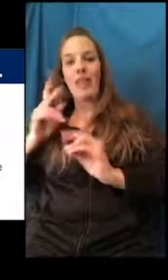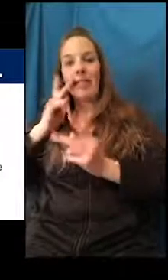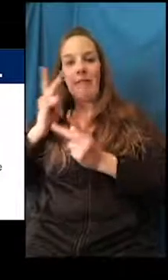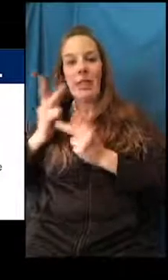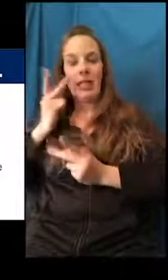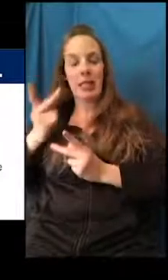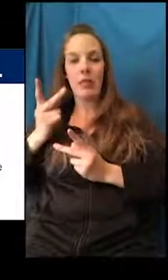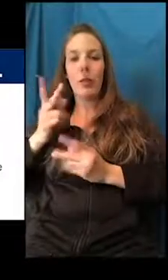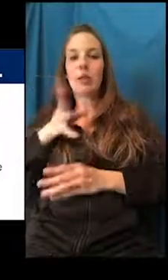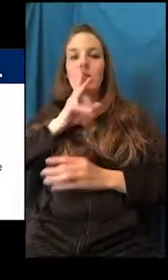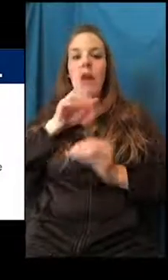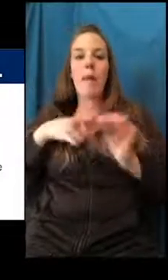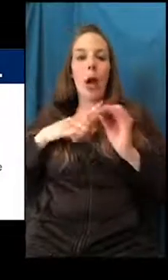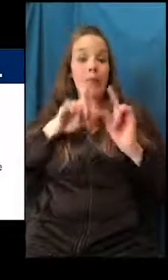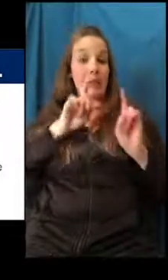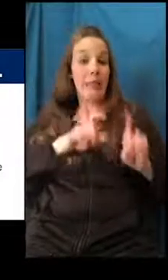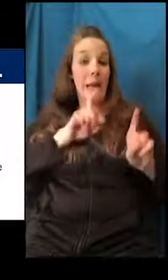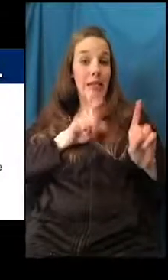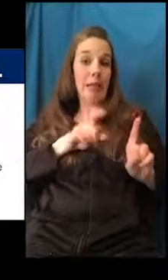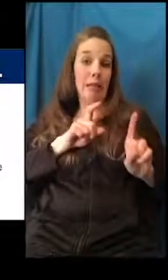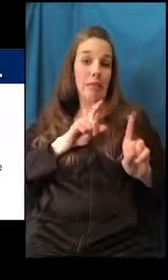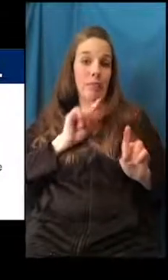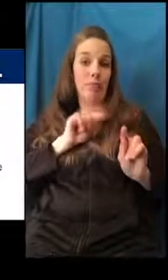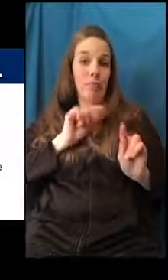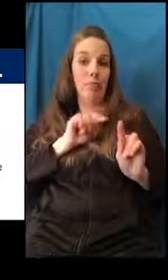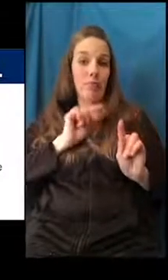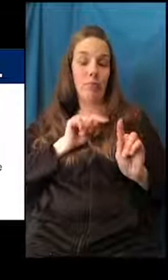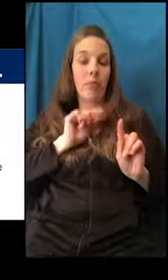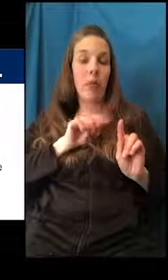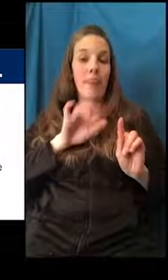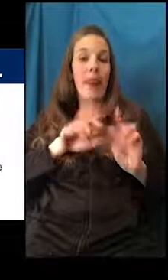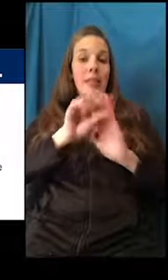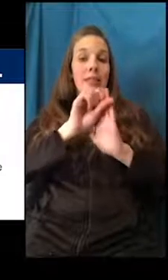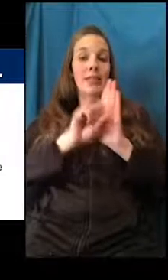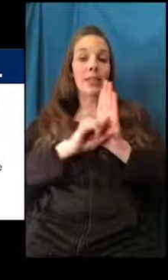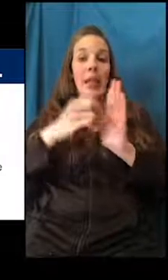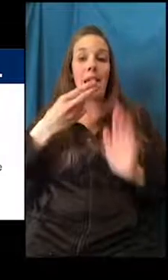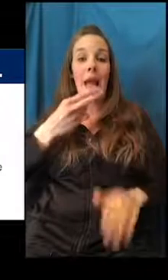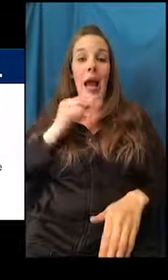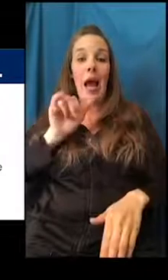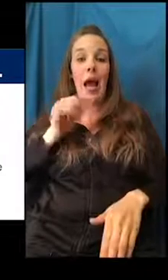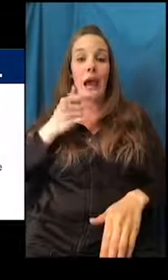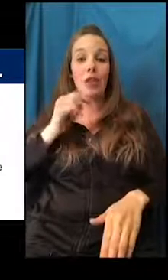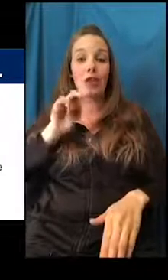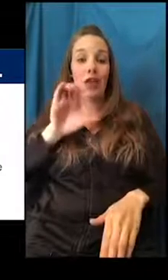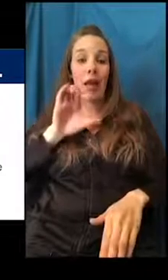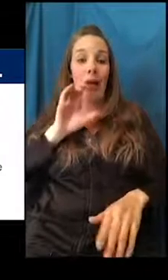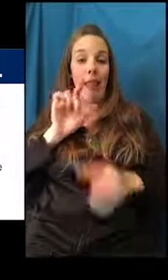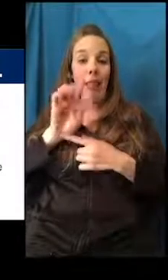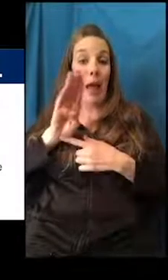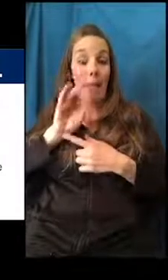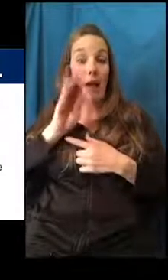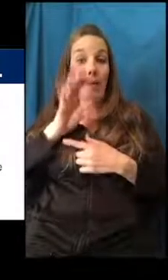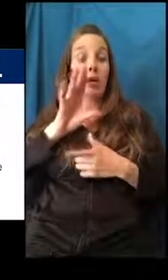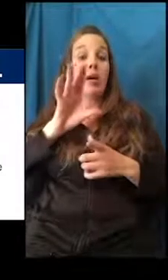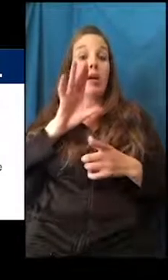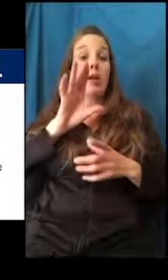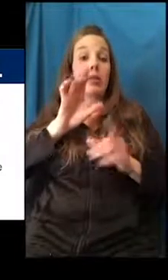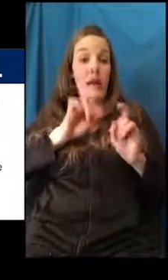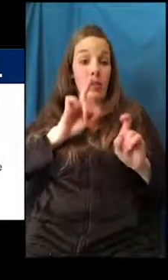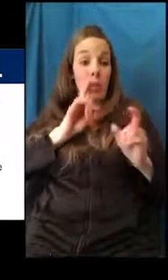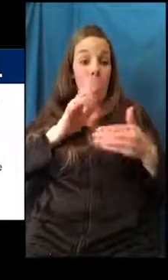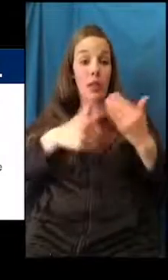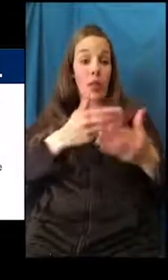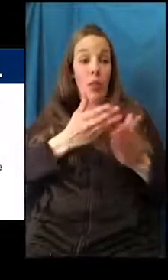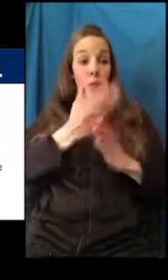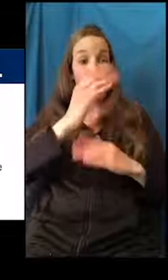about testing, the state hygienic lab, if a test is being processed through the state hygienic lab, there's